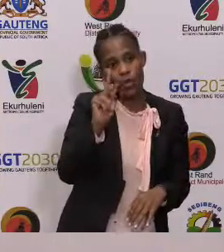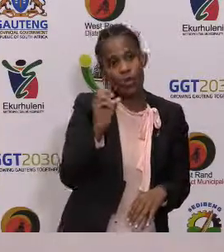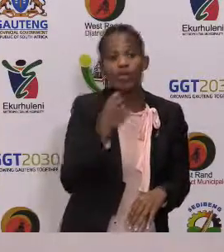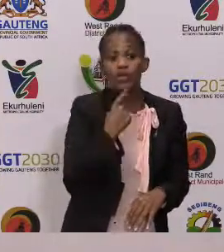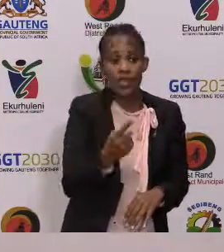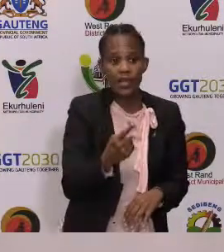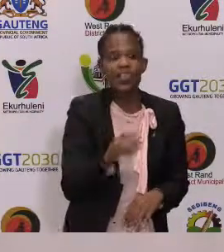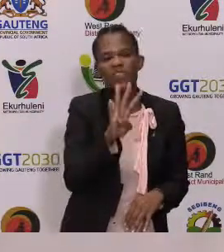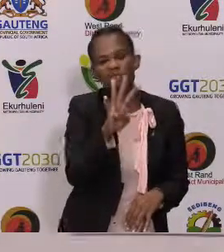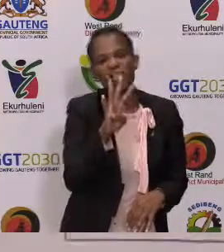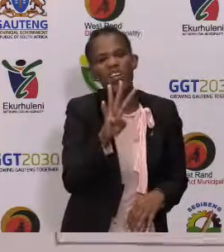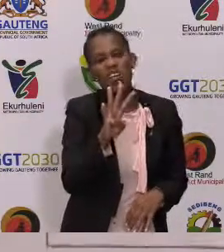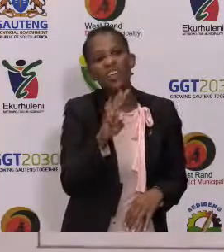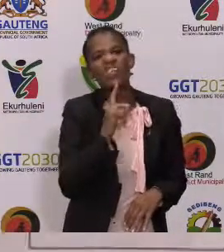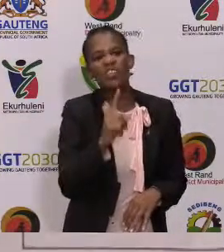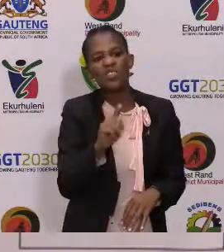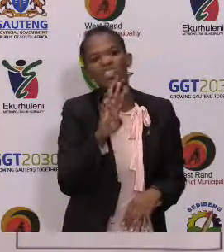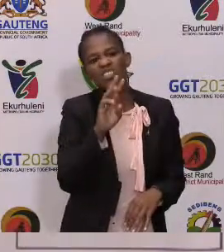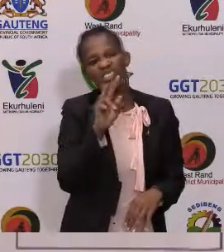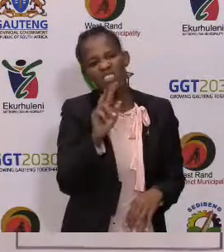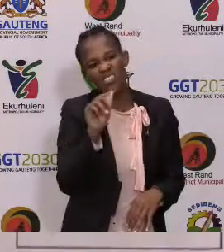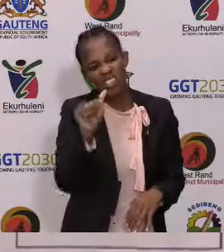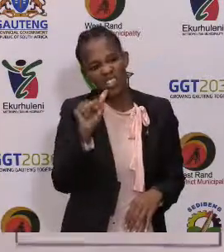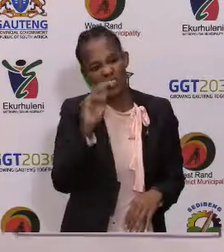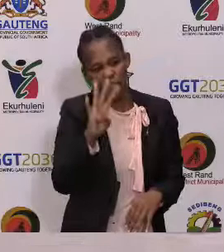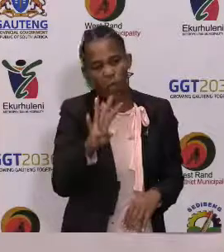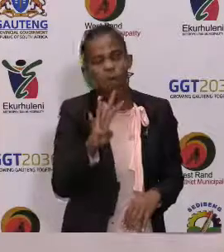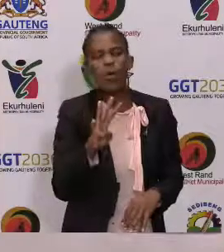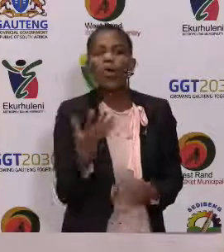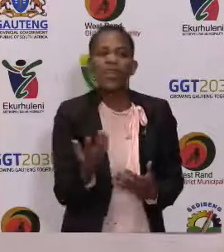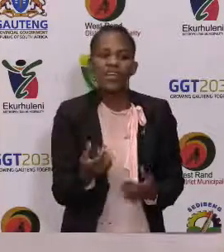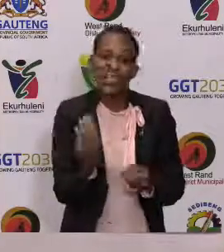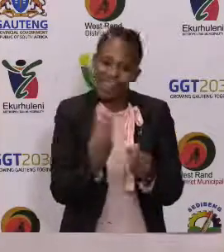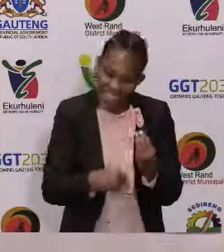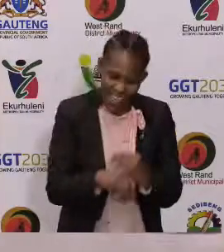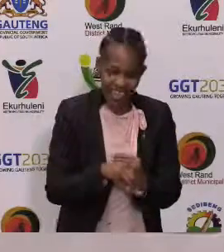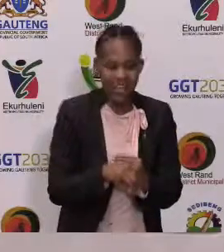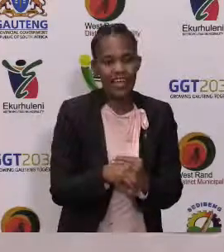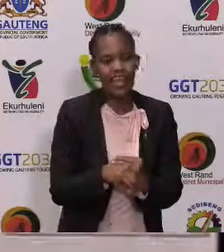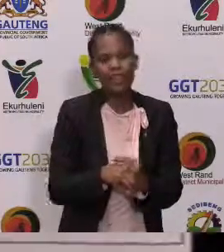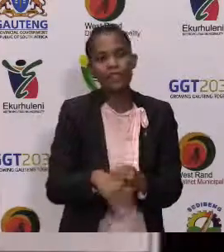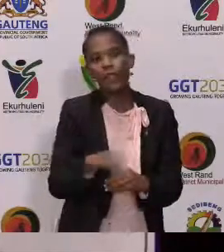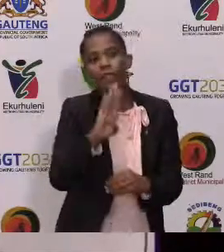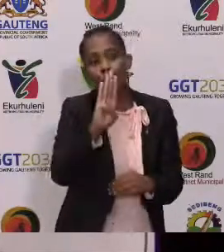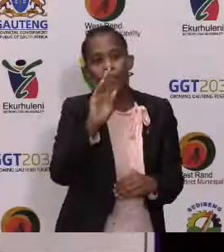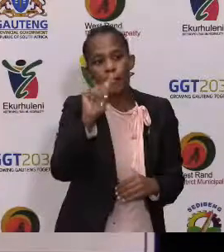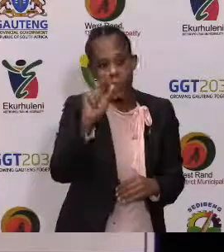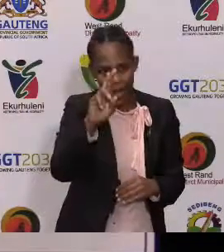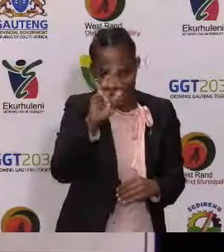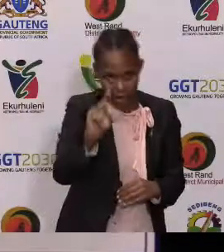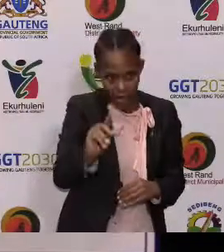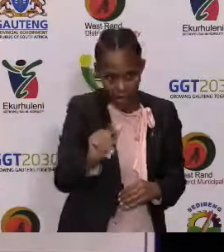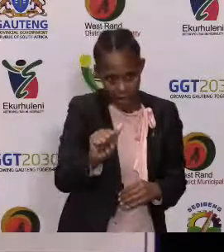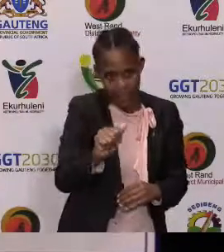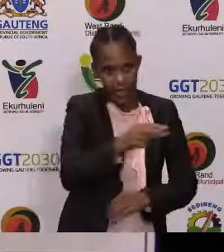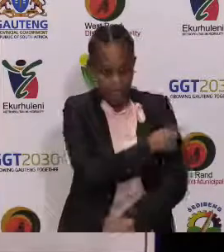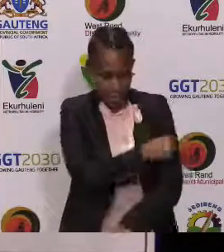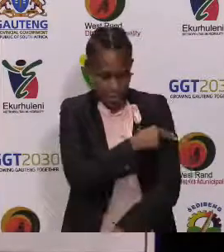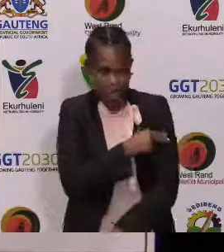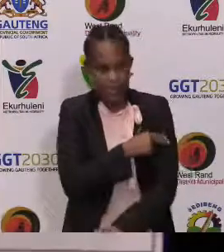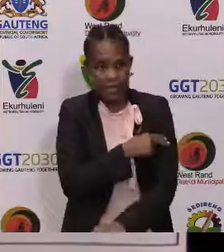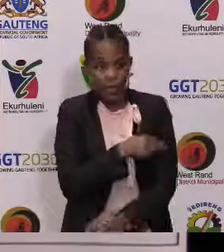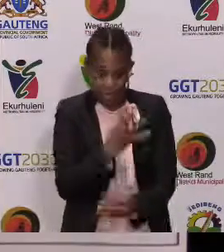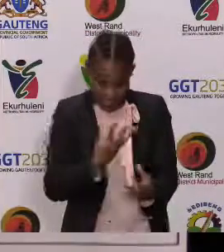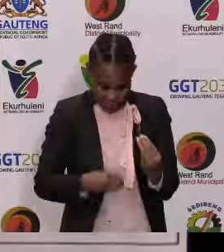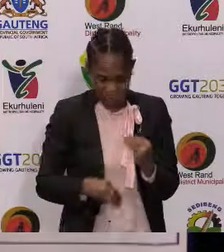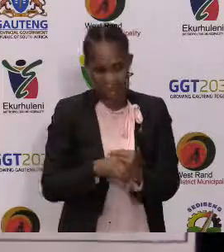4,064, and then he said plus Chris Hani, Baragwanath, ABT, that is